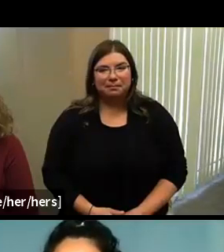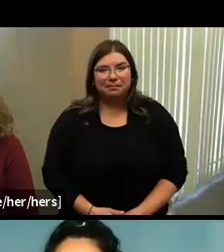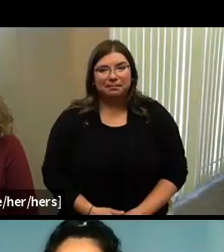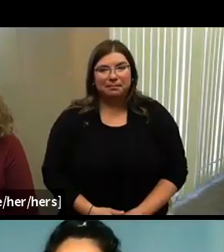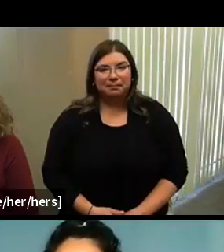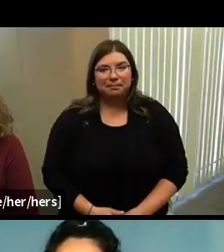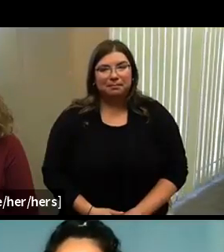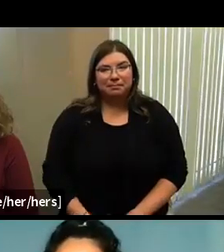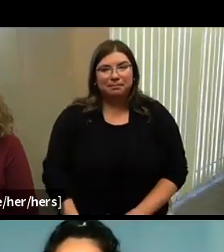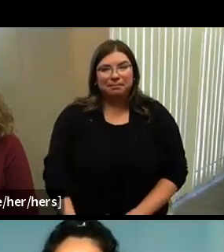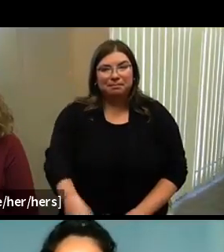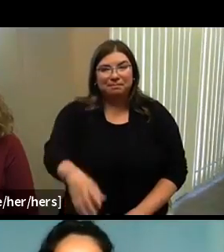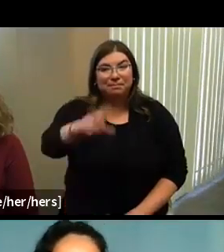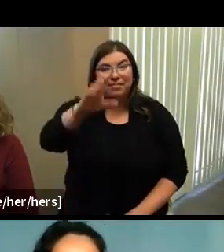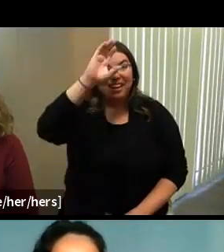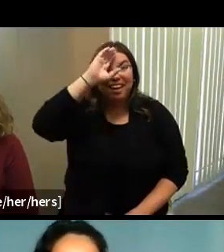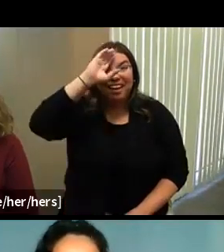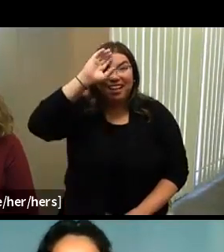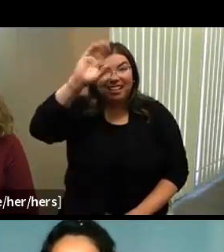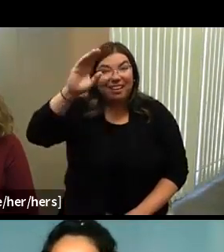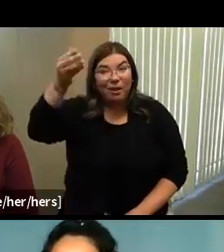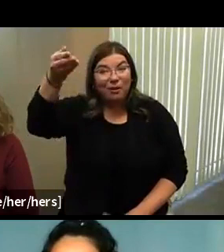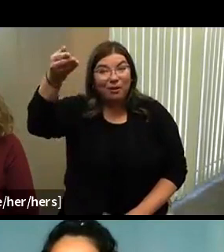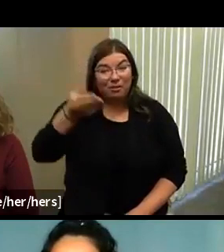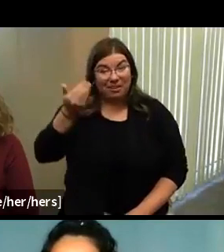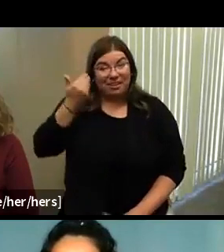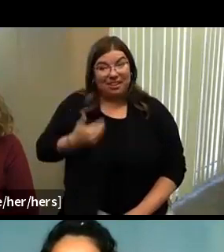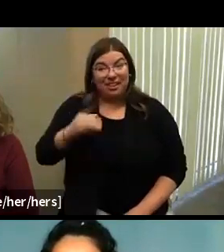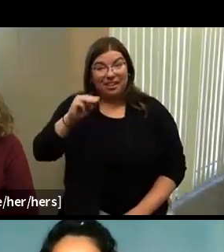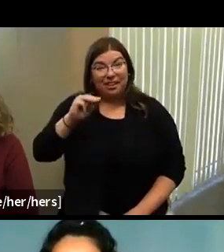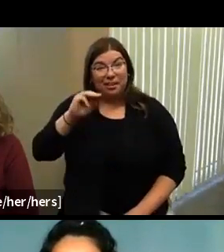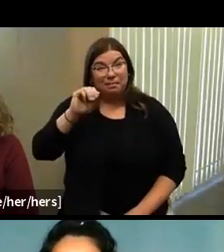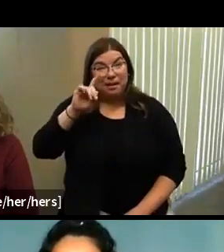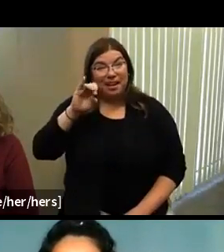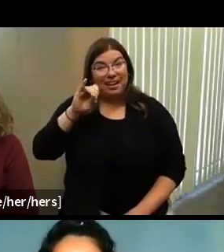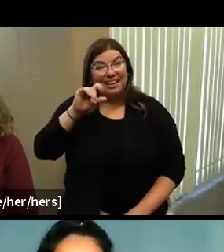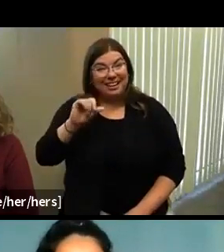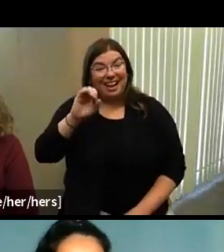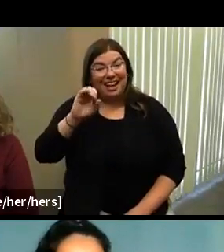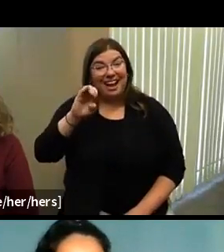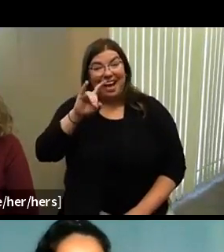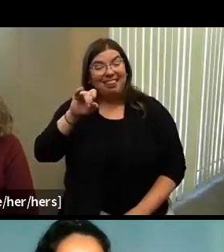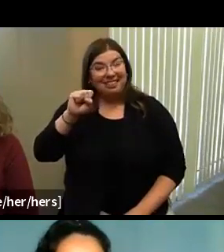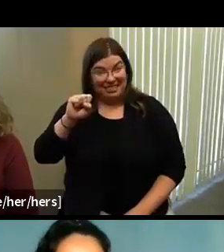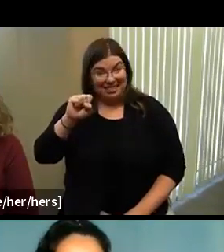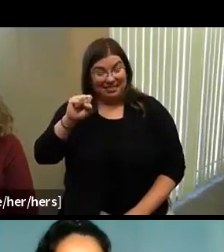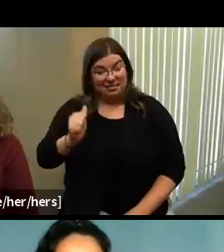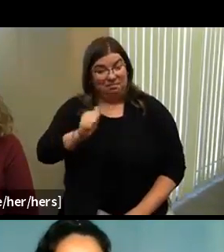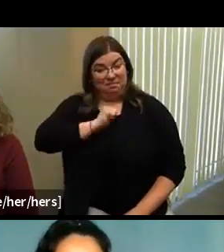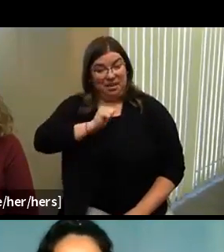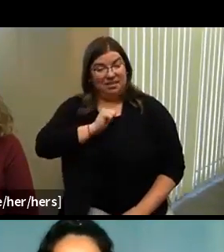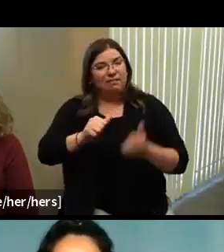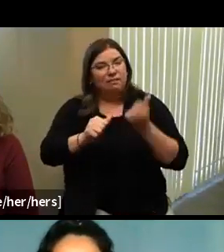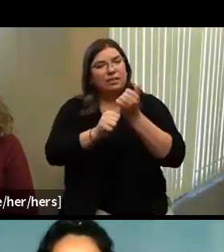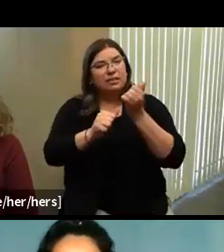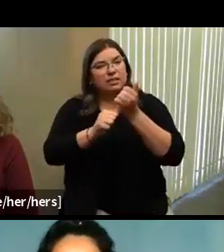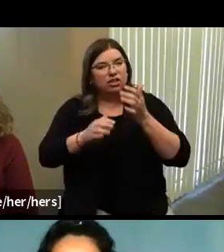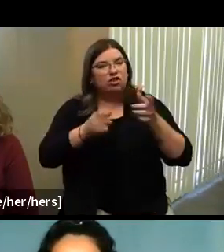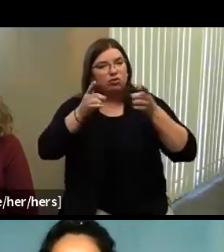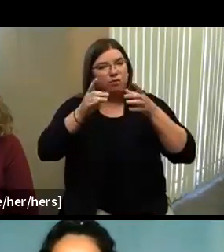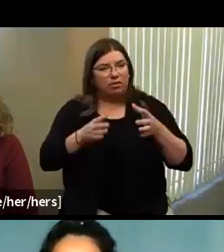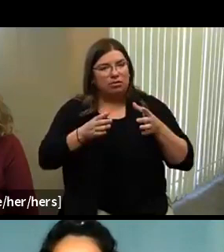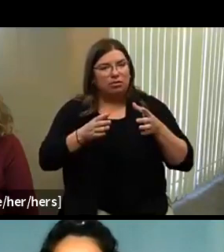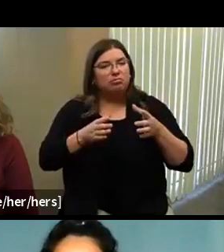Hi, everyone. Hello, welcome. My name is Makita Ellis, and I am one of the Assistant Directors of Admissions here